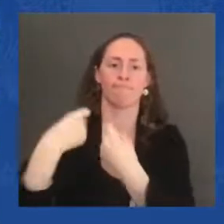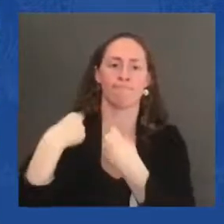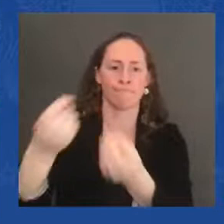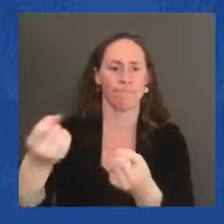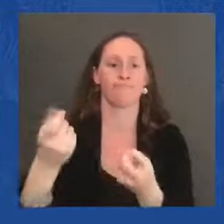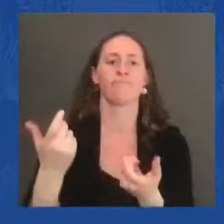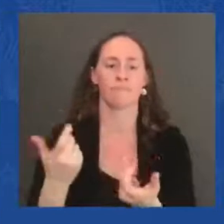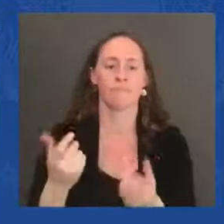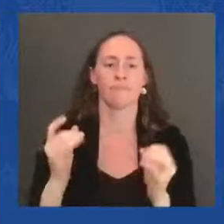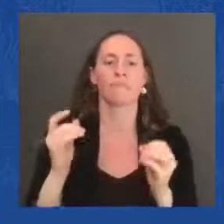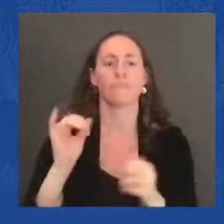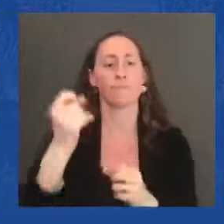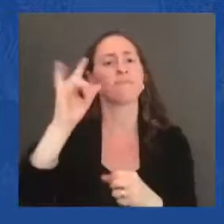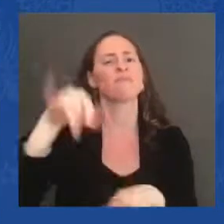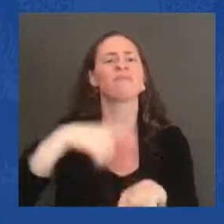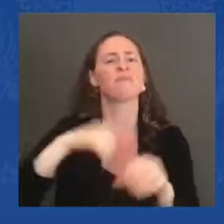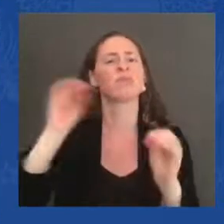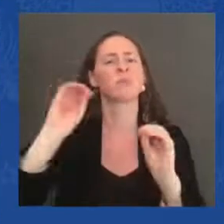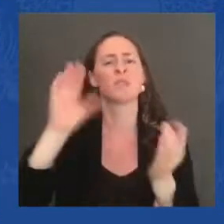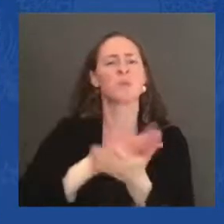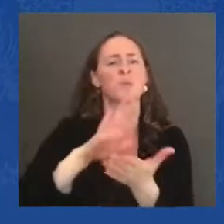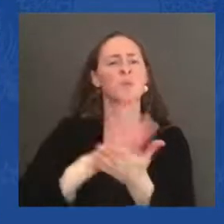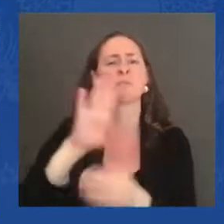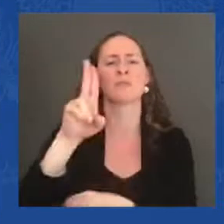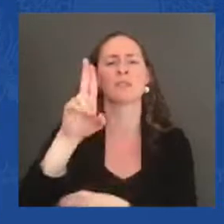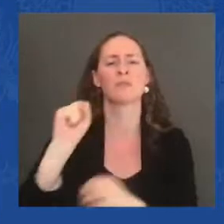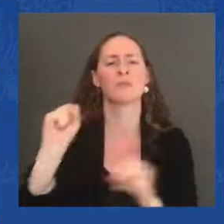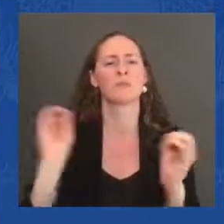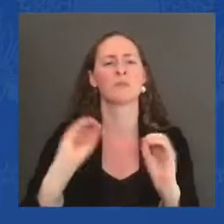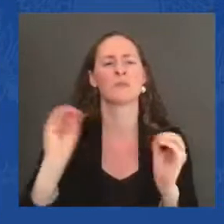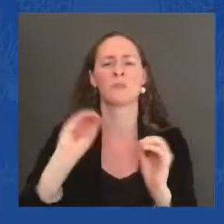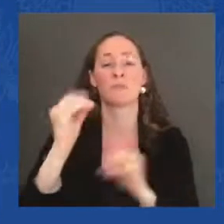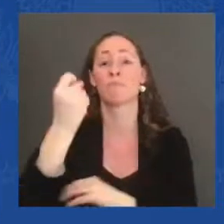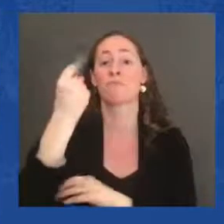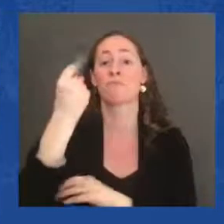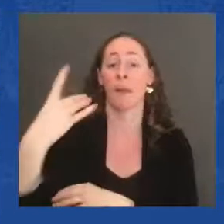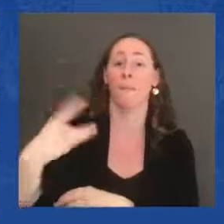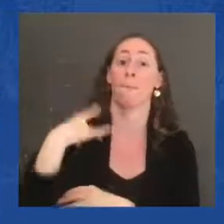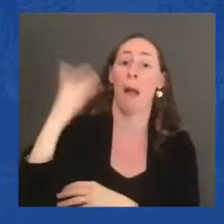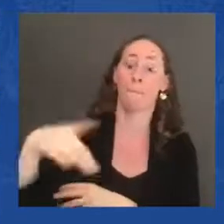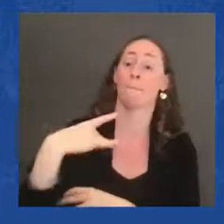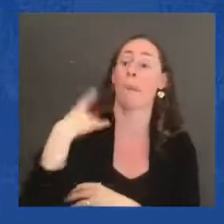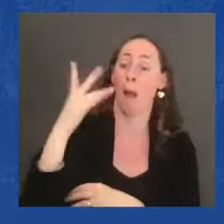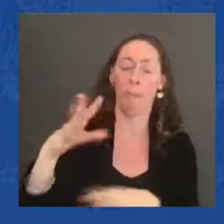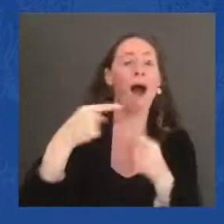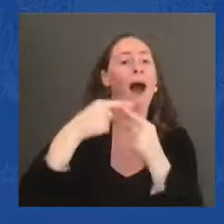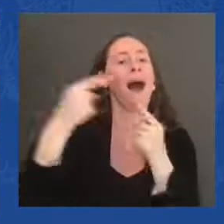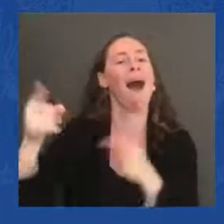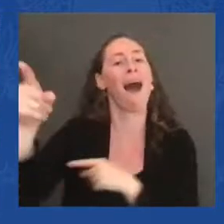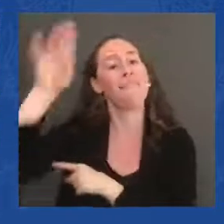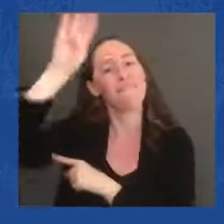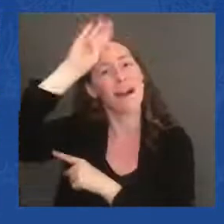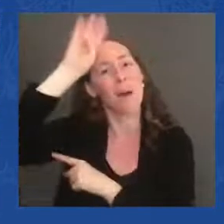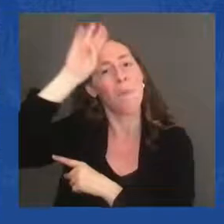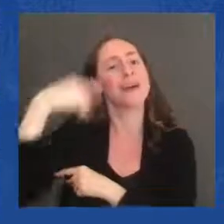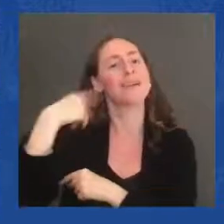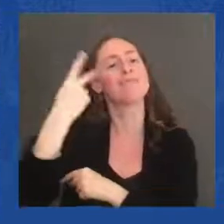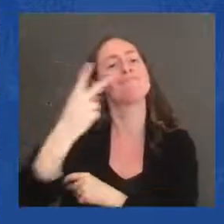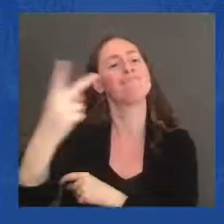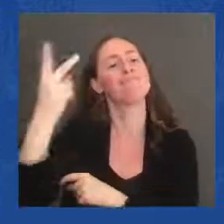Claymont Fire, volunteer fire company, but they're really good. And so all the guys who grew up either became